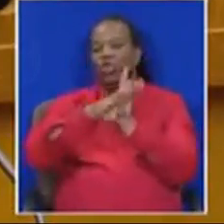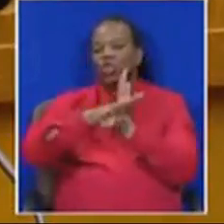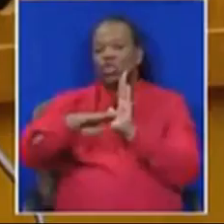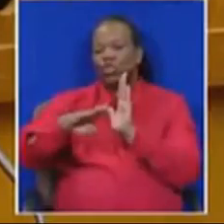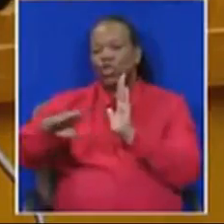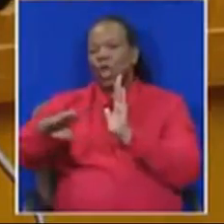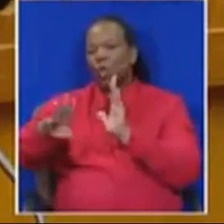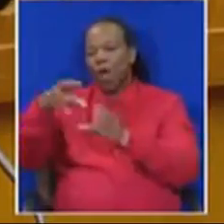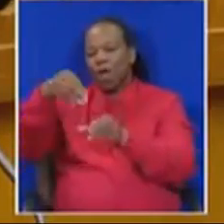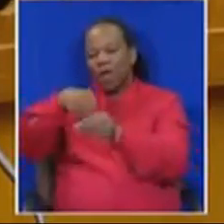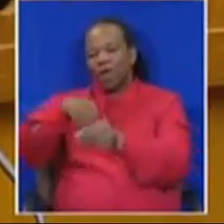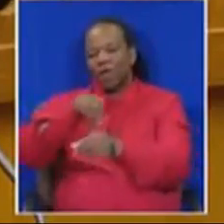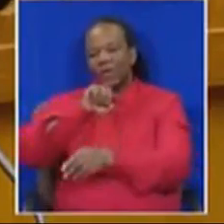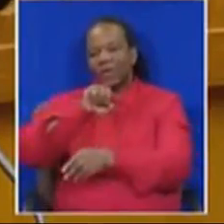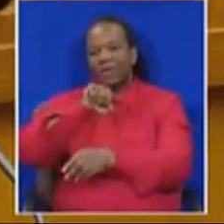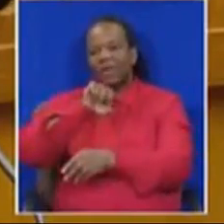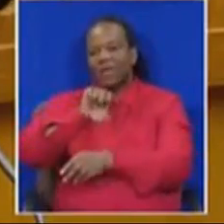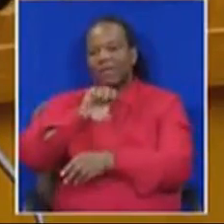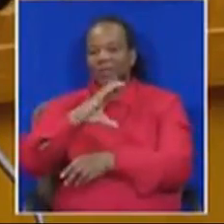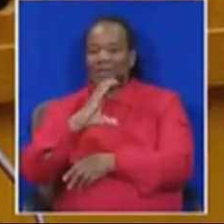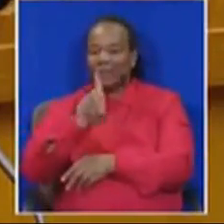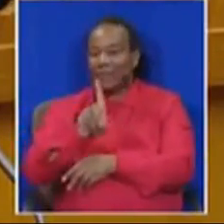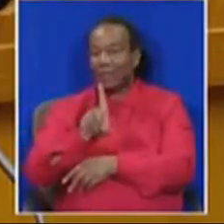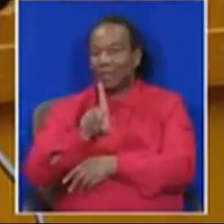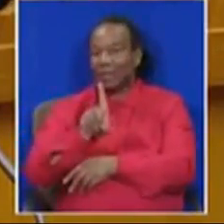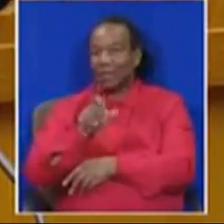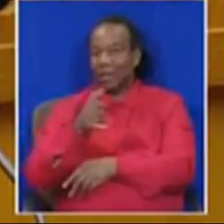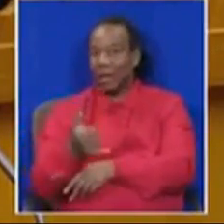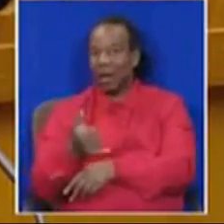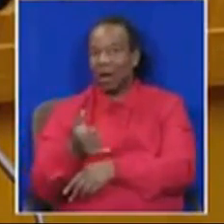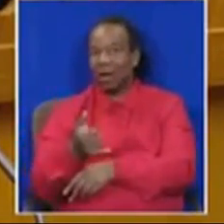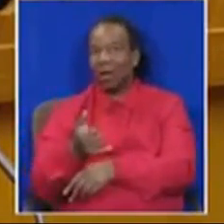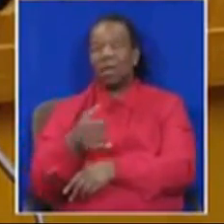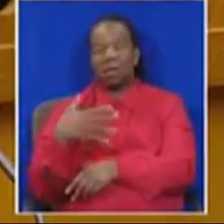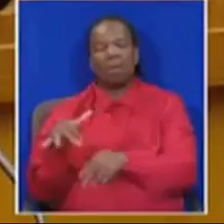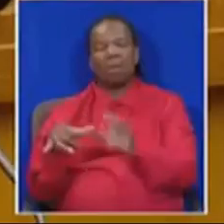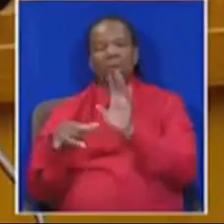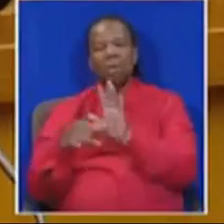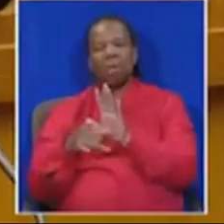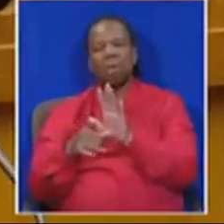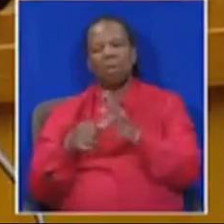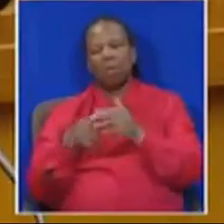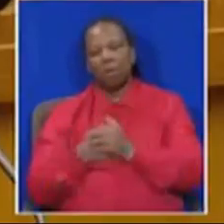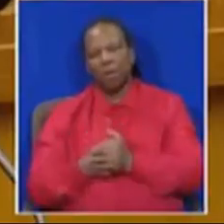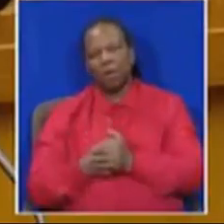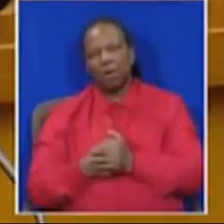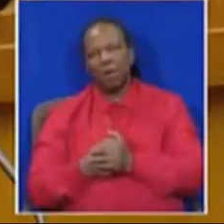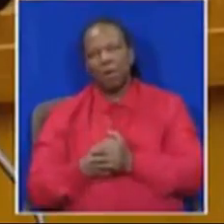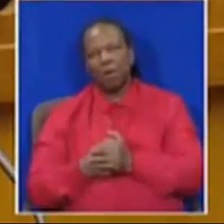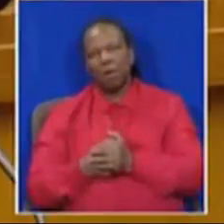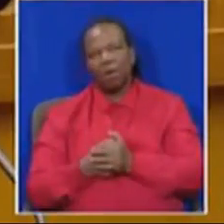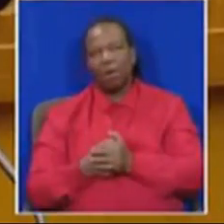in early childhood development facilities. This is significant. We are